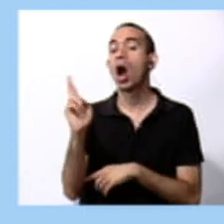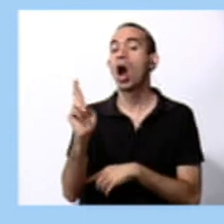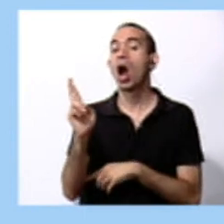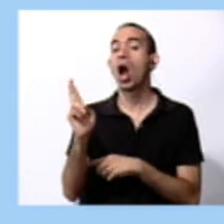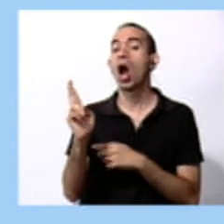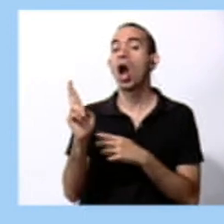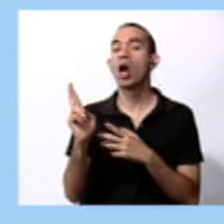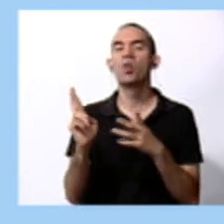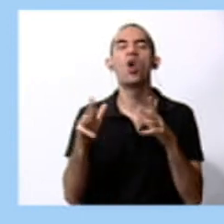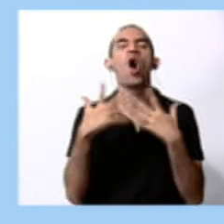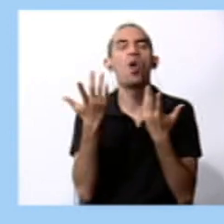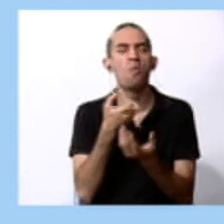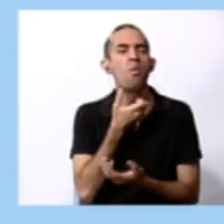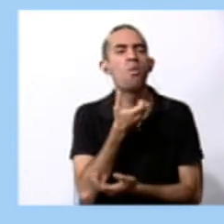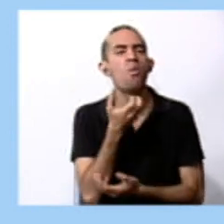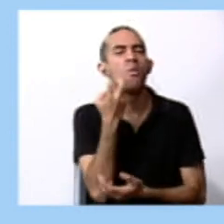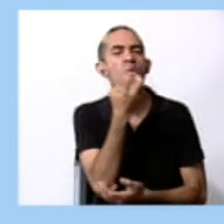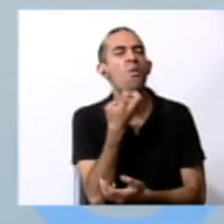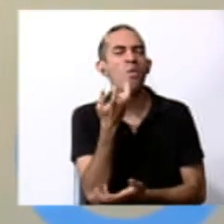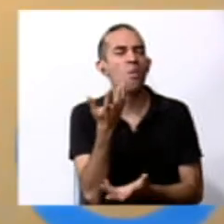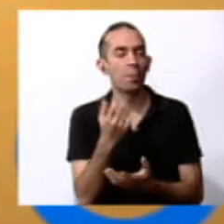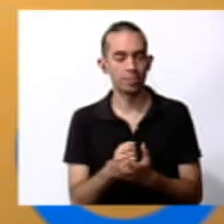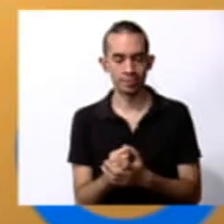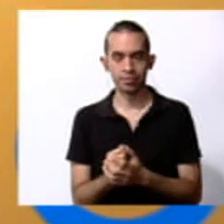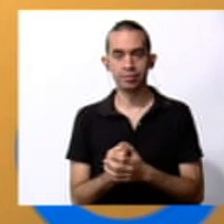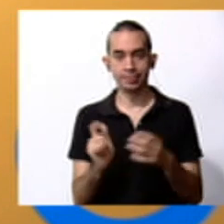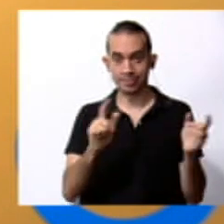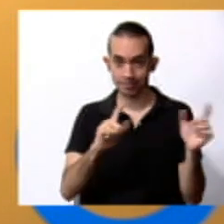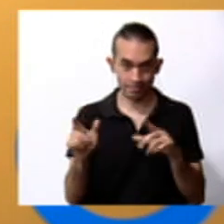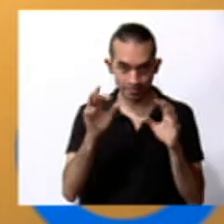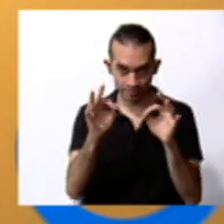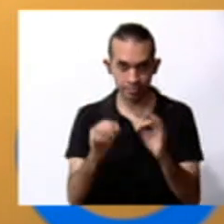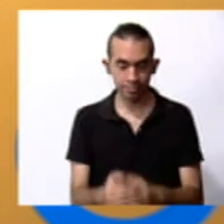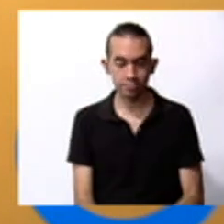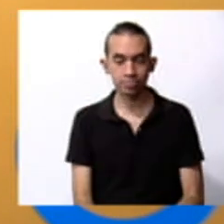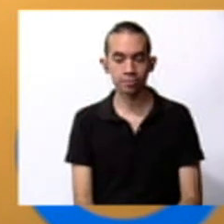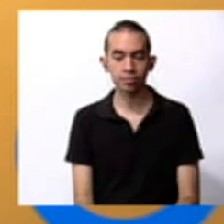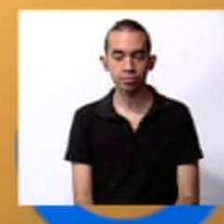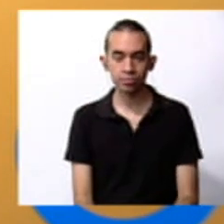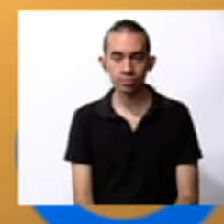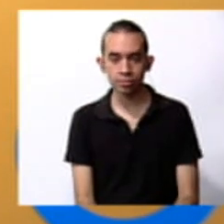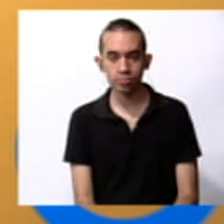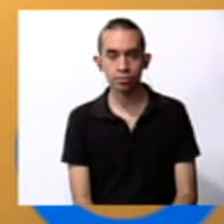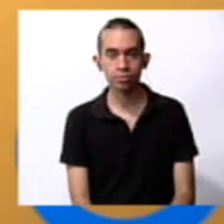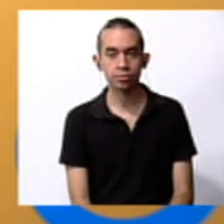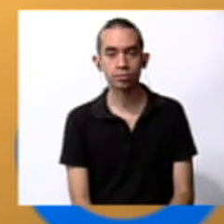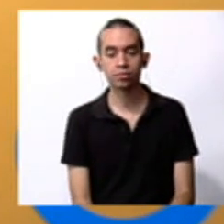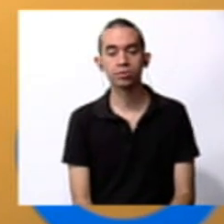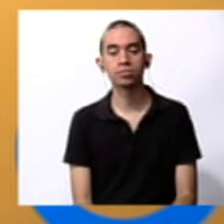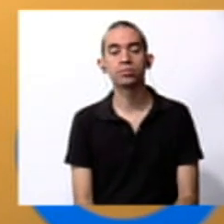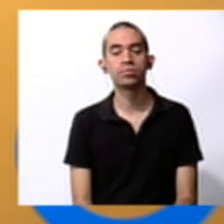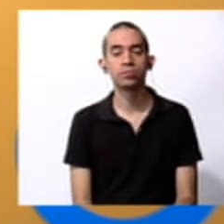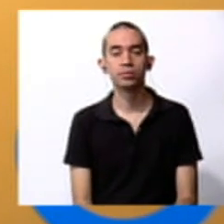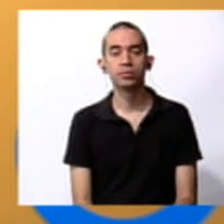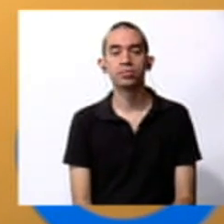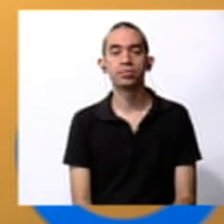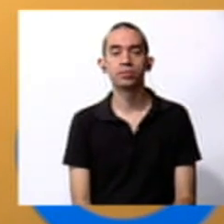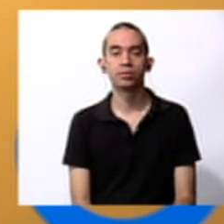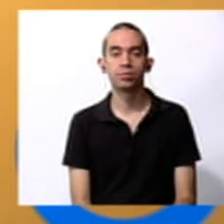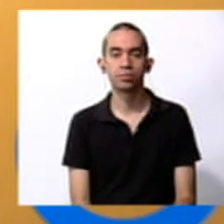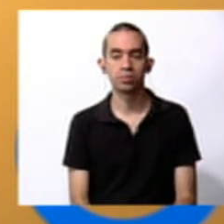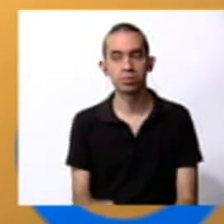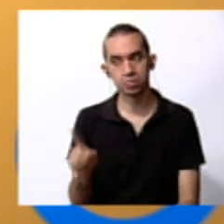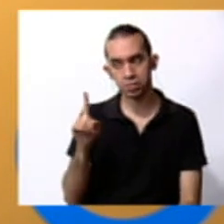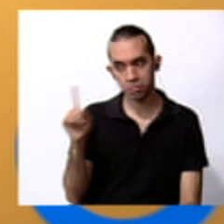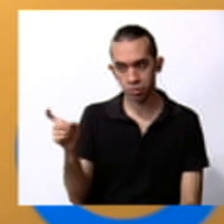a word. Okay, ready, Zoe, here we go. Now, I have a question for you. Do